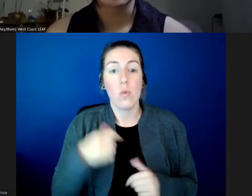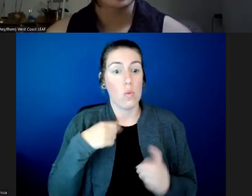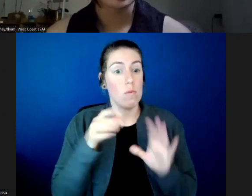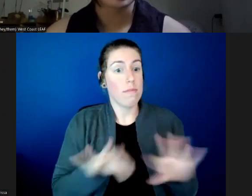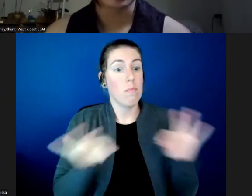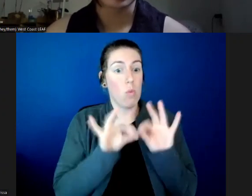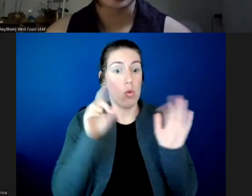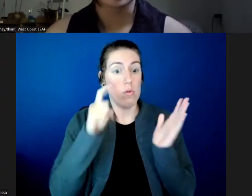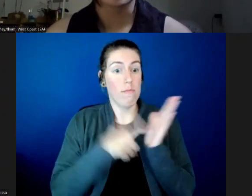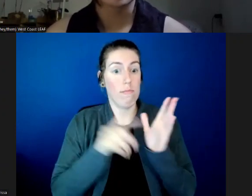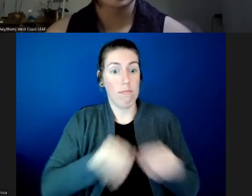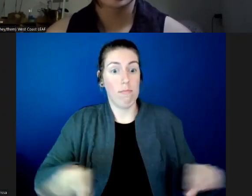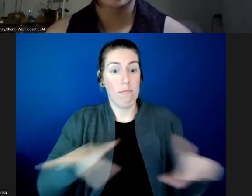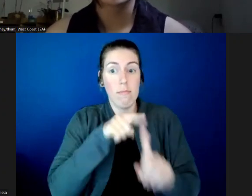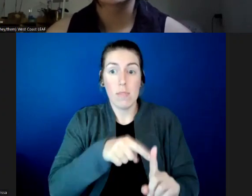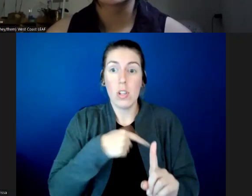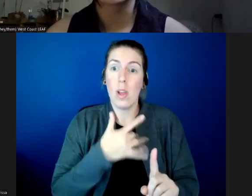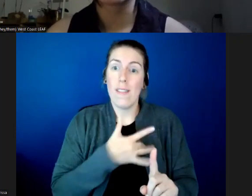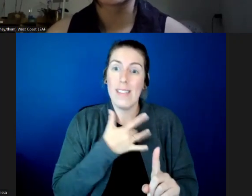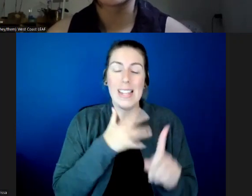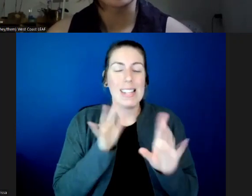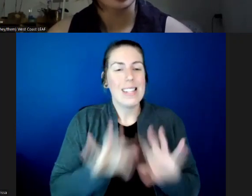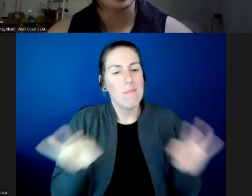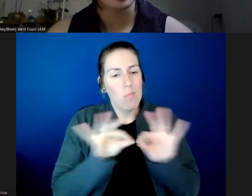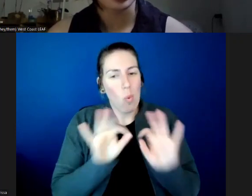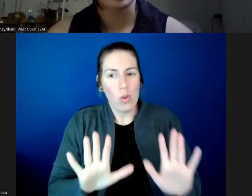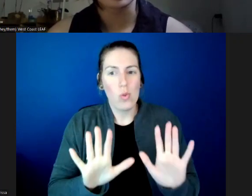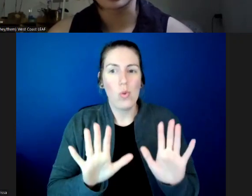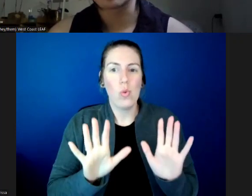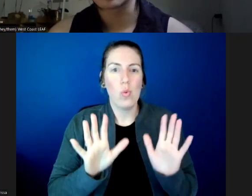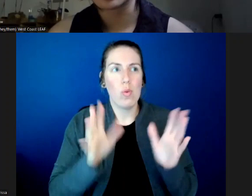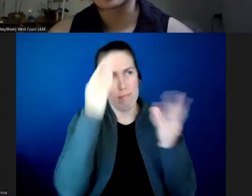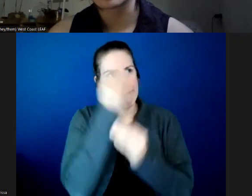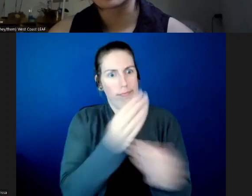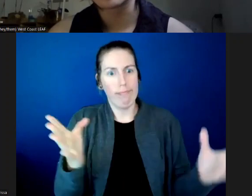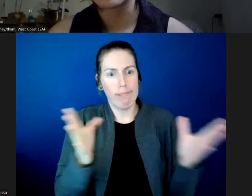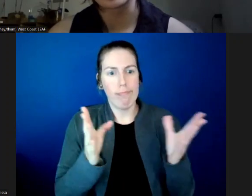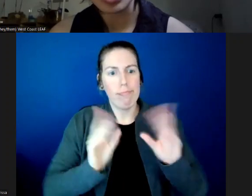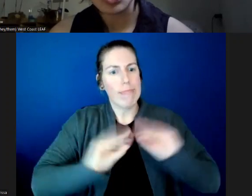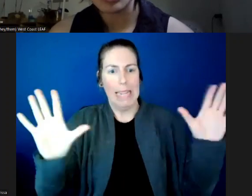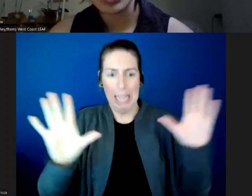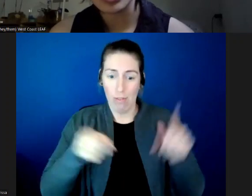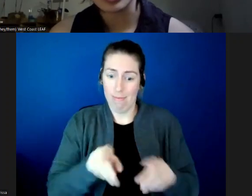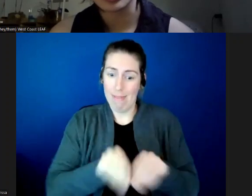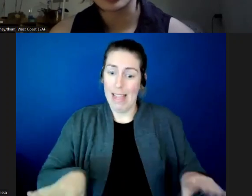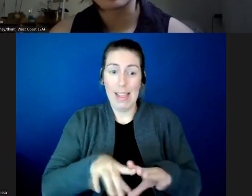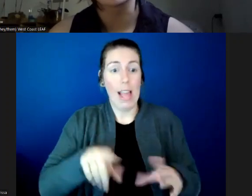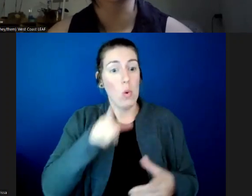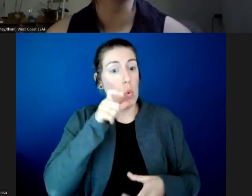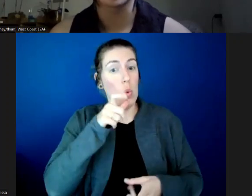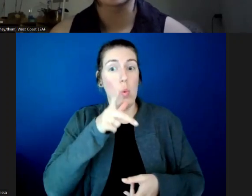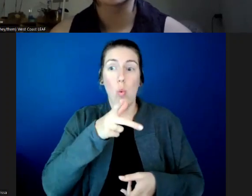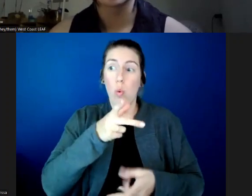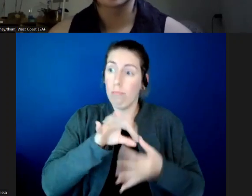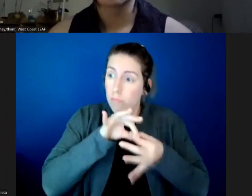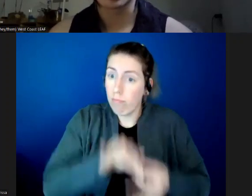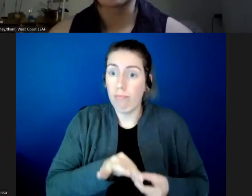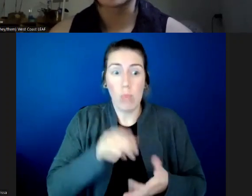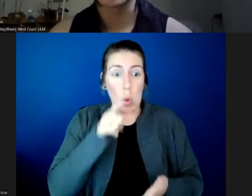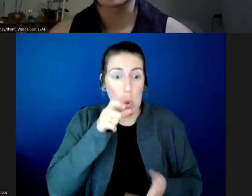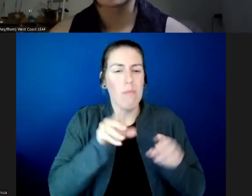my intention is to acknowledge and clearly name the realities that these land belong to Indigenous peoples, and that my life